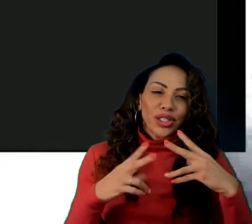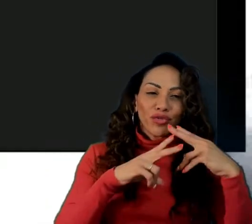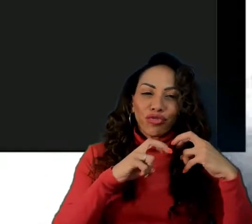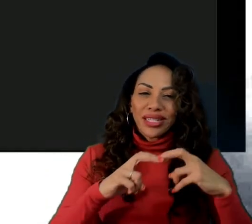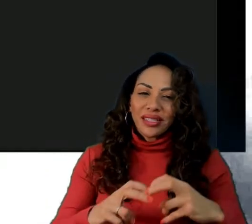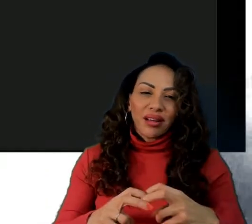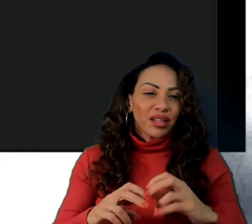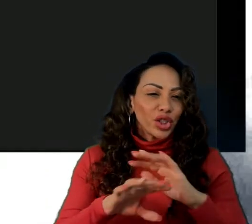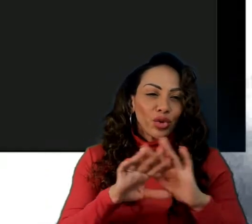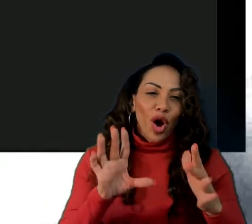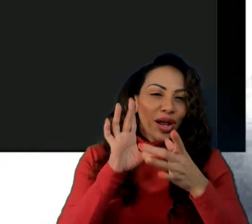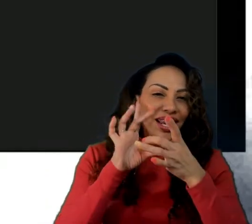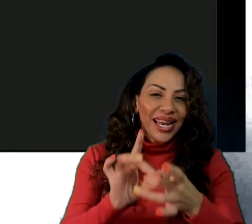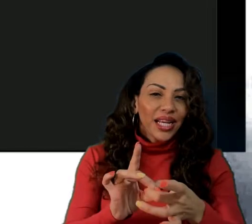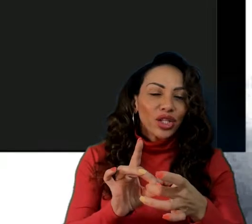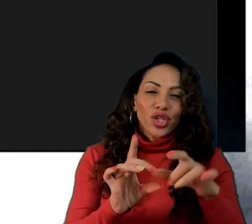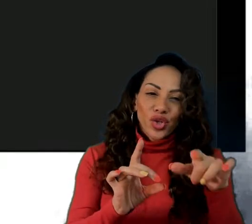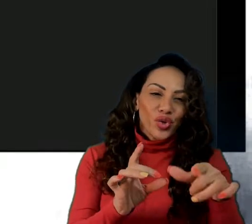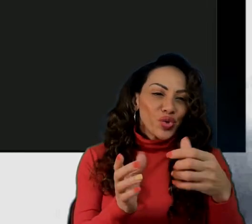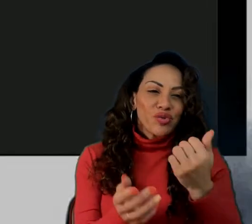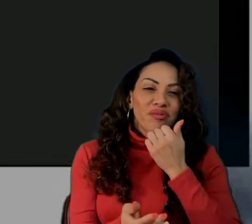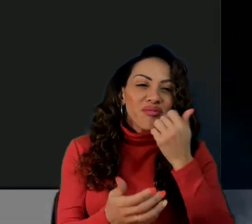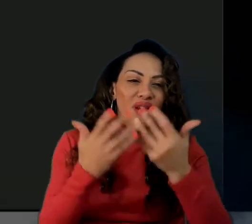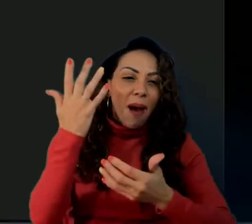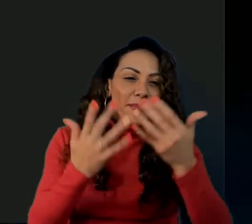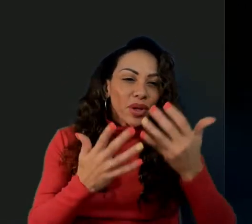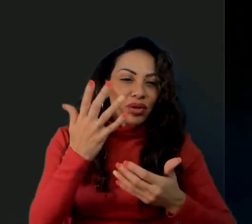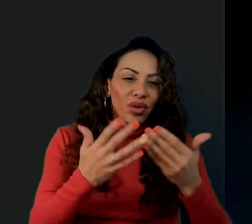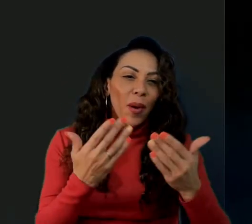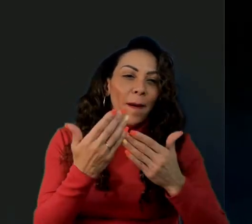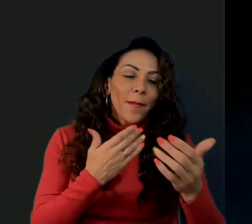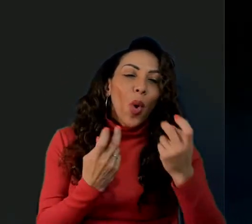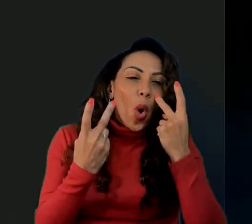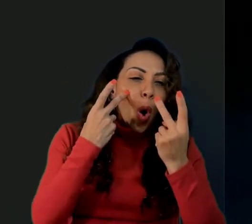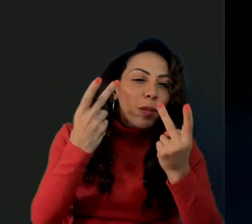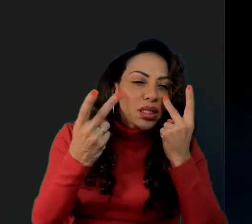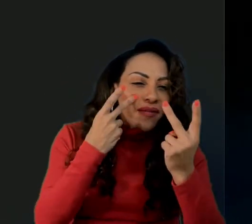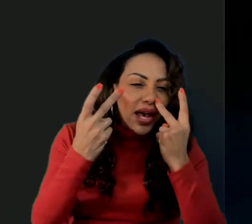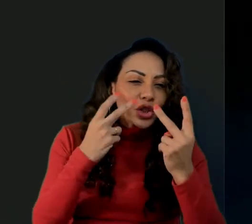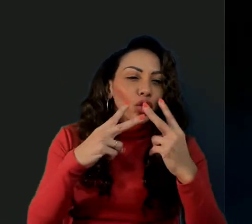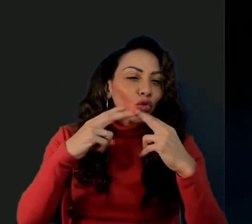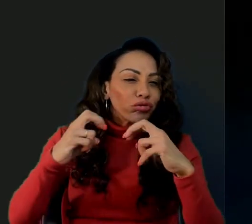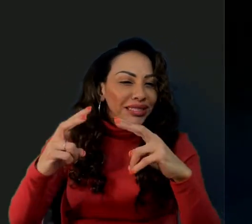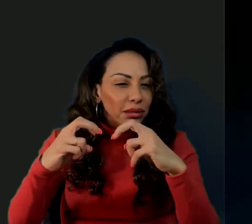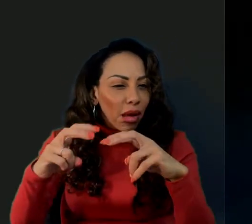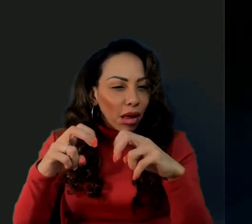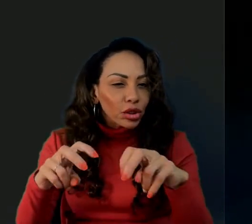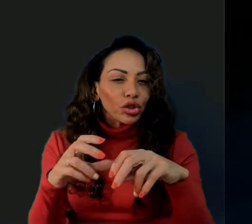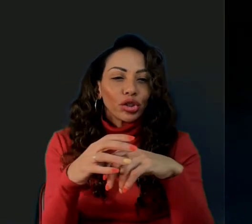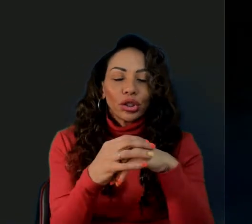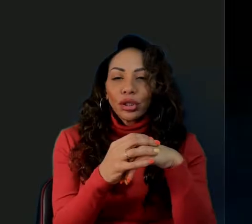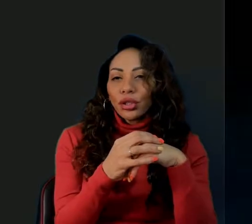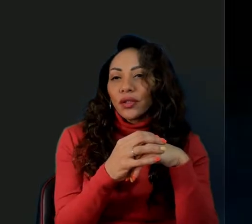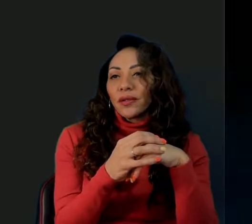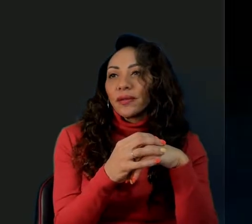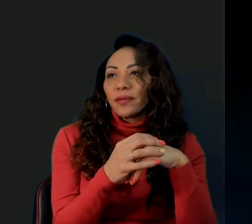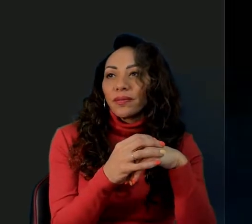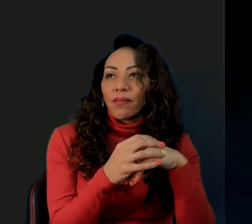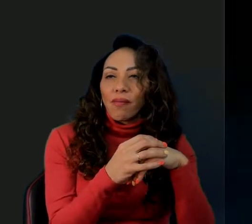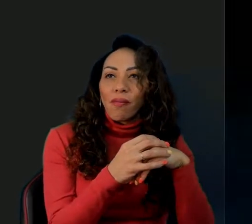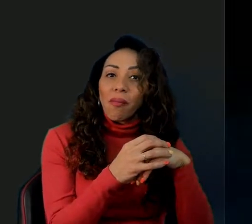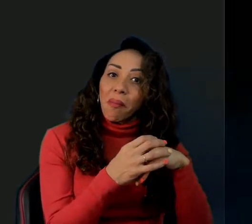numbers. Some more kind of observational research that we're still looking into, but the signs are good